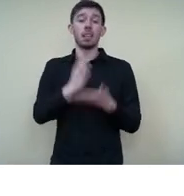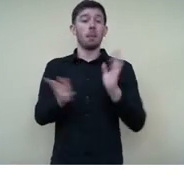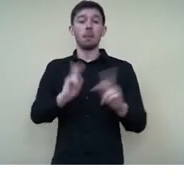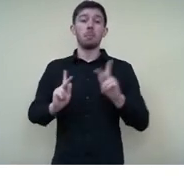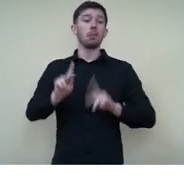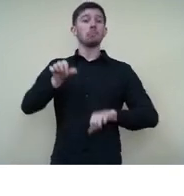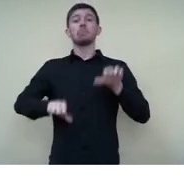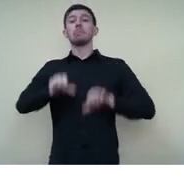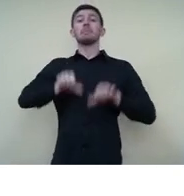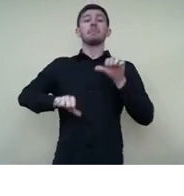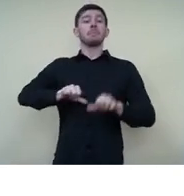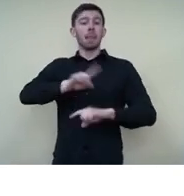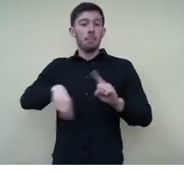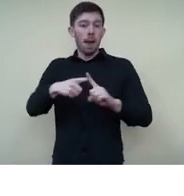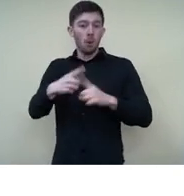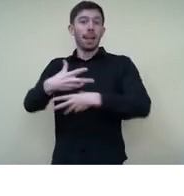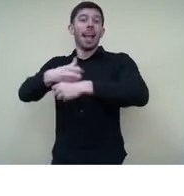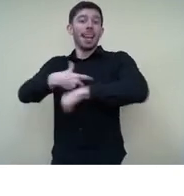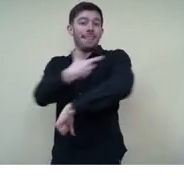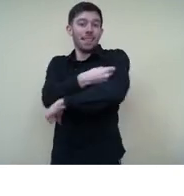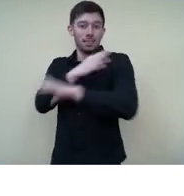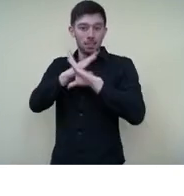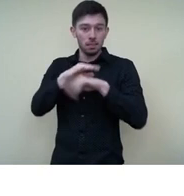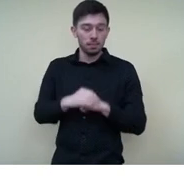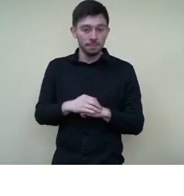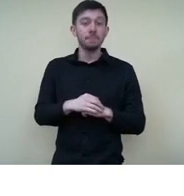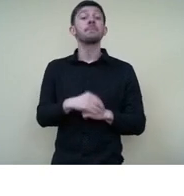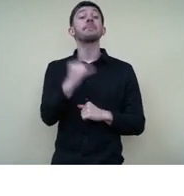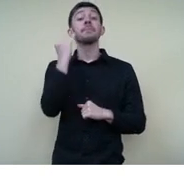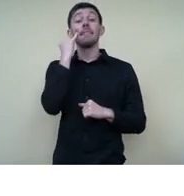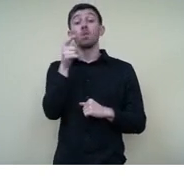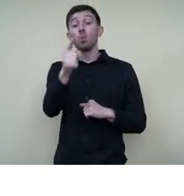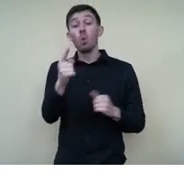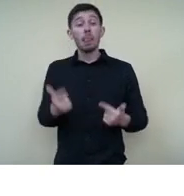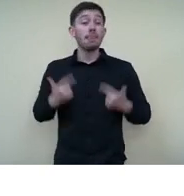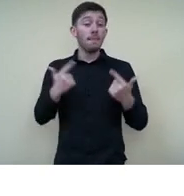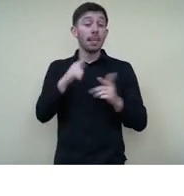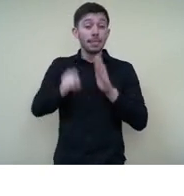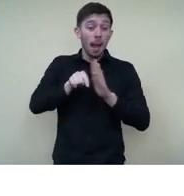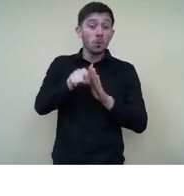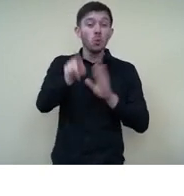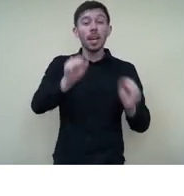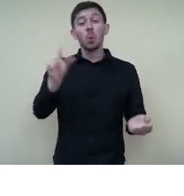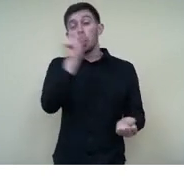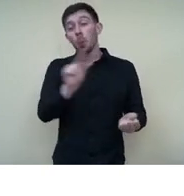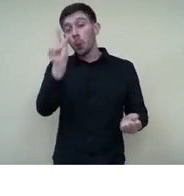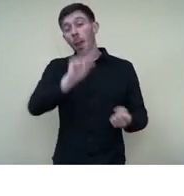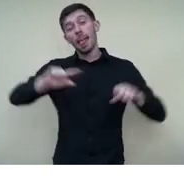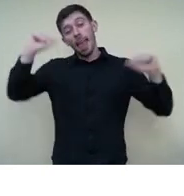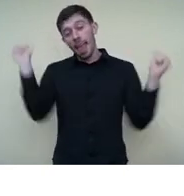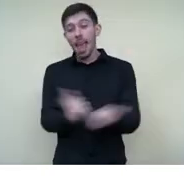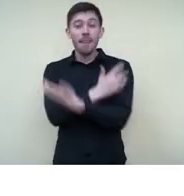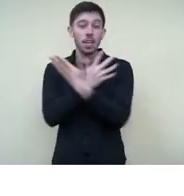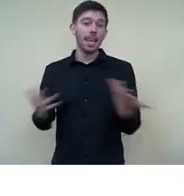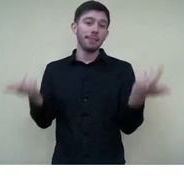about vaccines, right? So when you also live in an age where you can Google anything you want, literally within